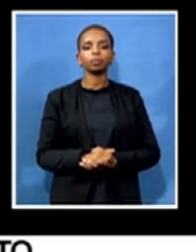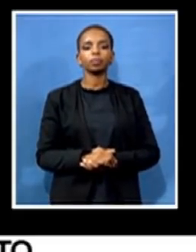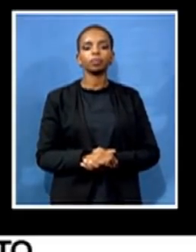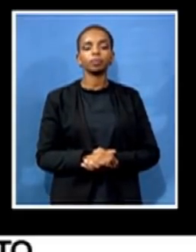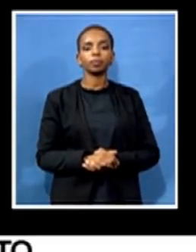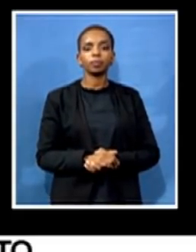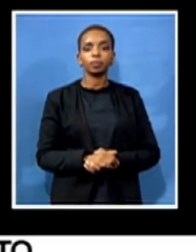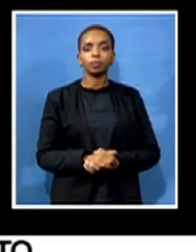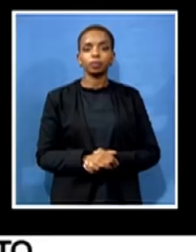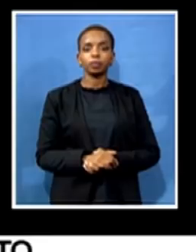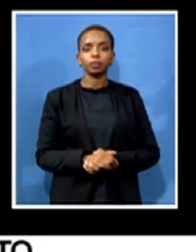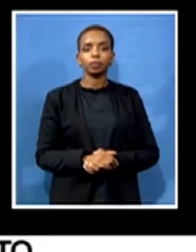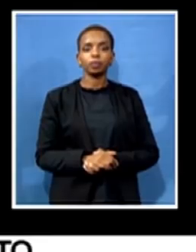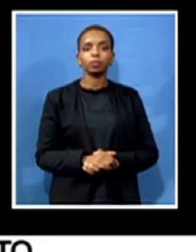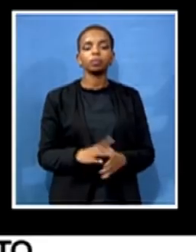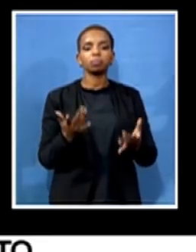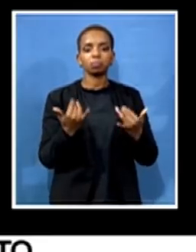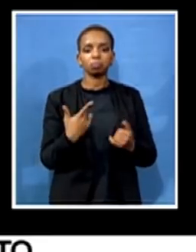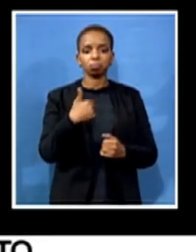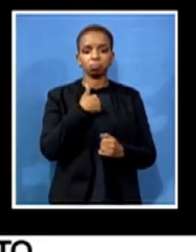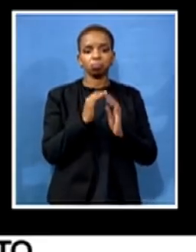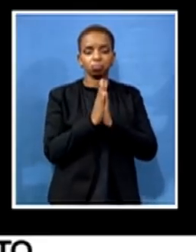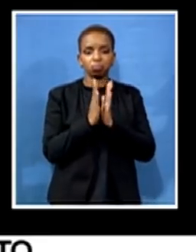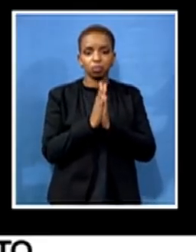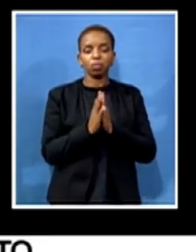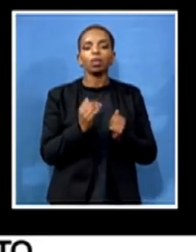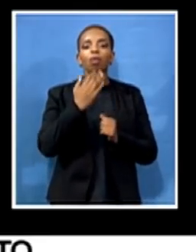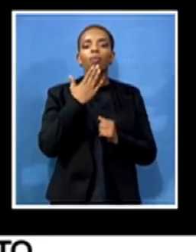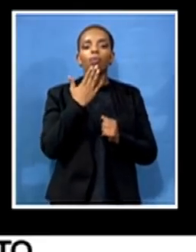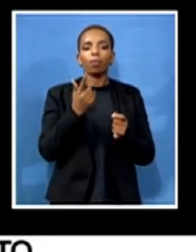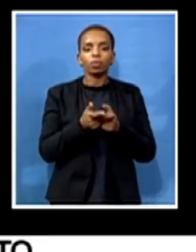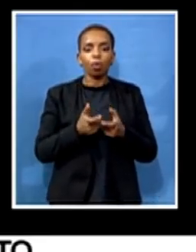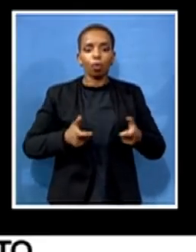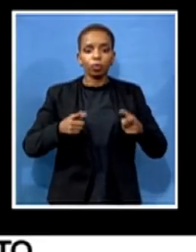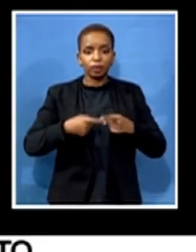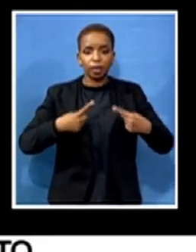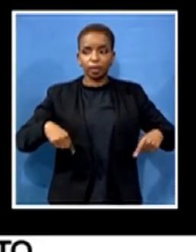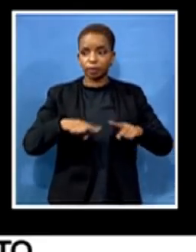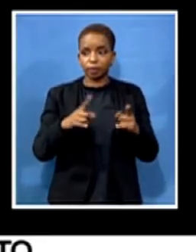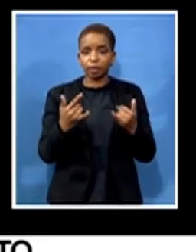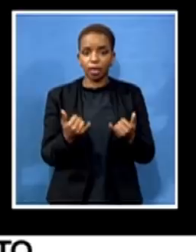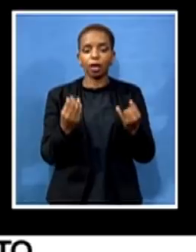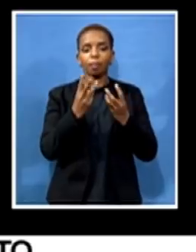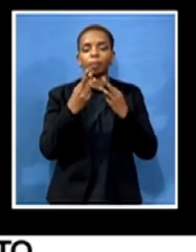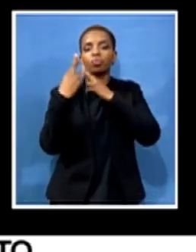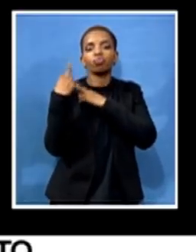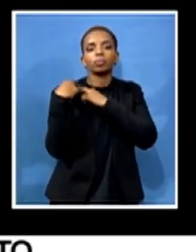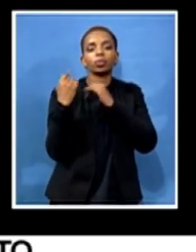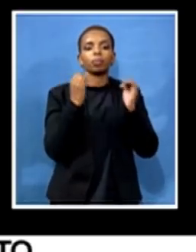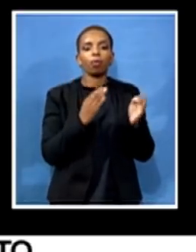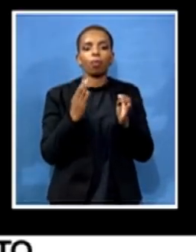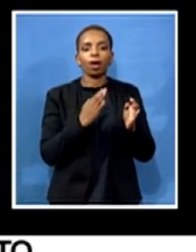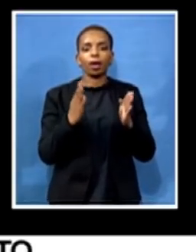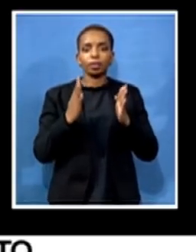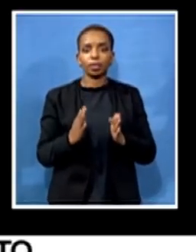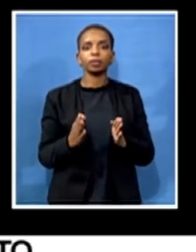host officials to indicate the members that have raised their hands, because open the video,